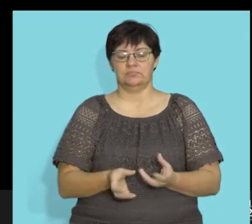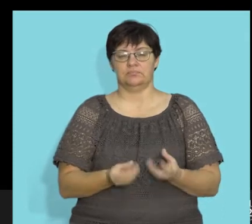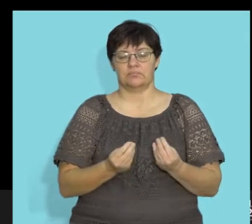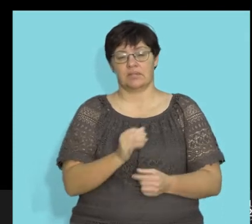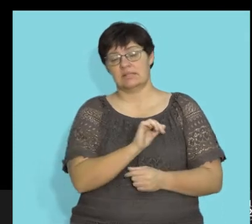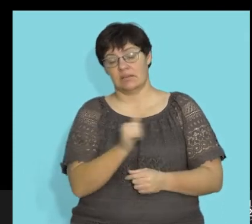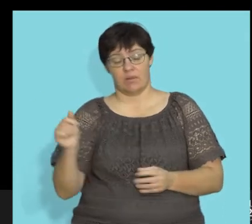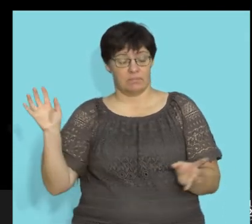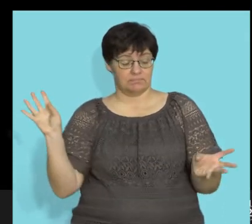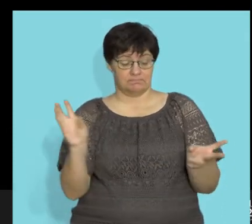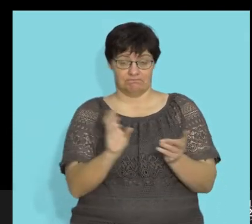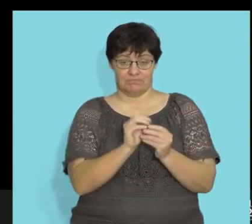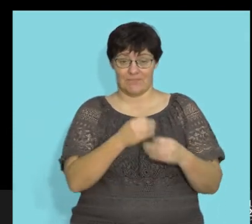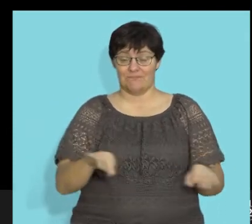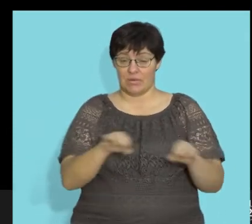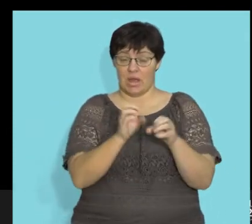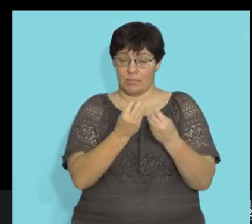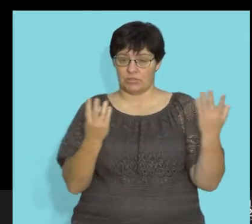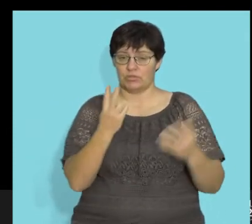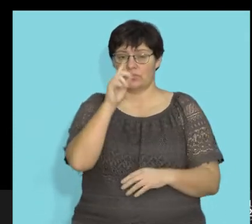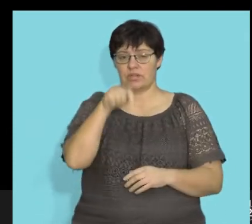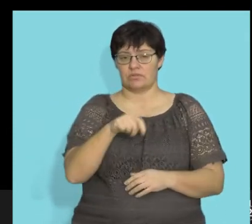this series has a value of